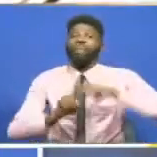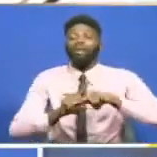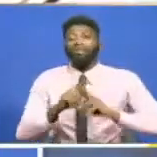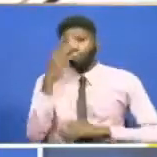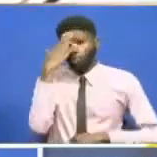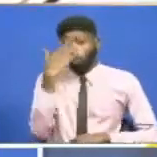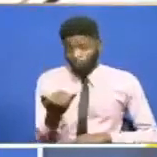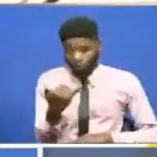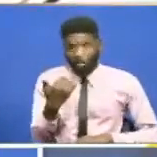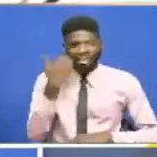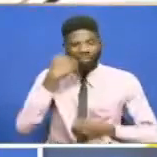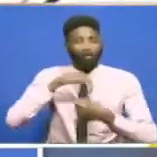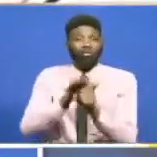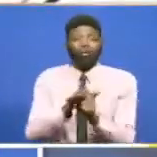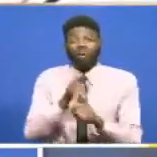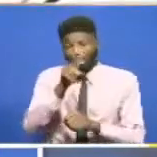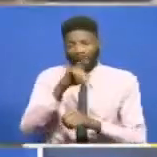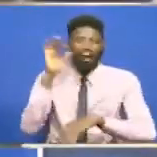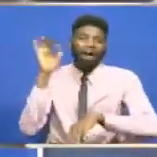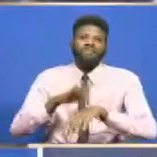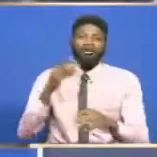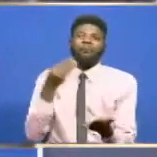their parents' revenue flows.